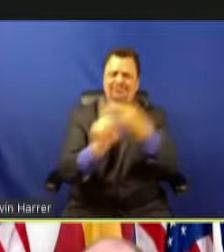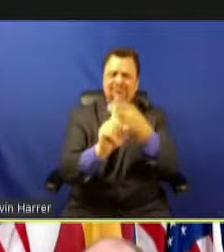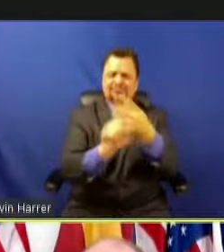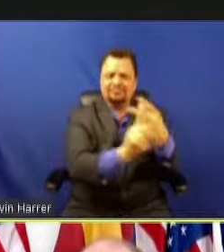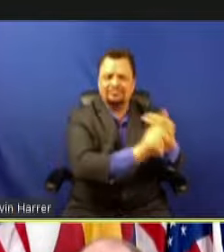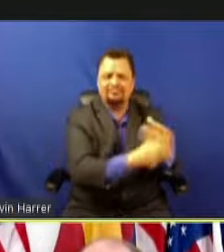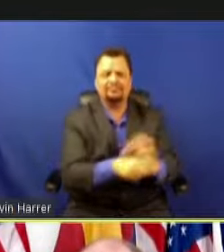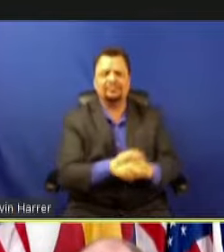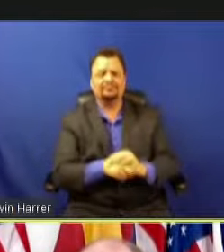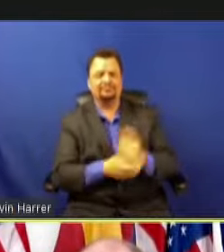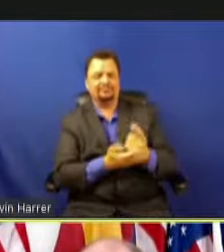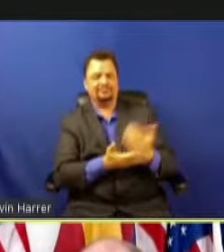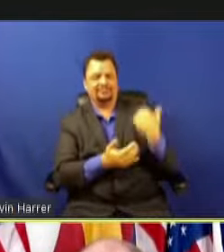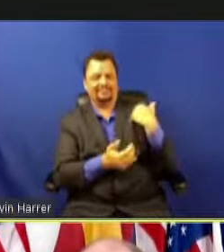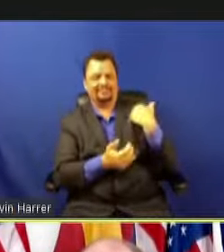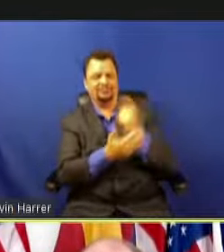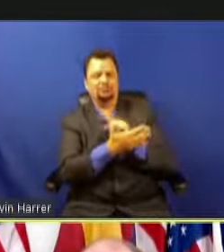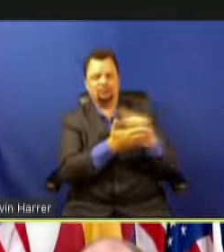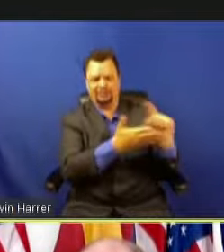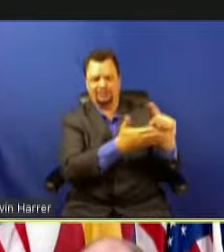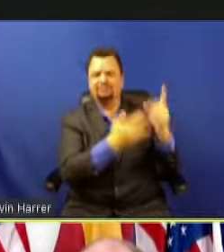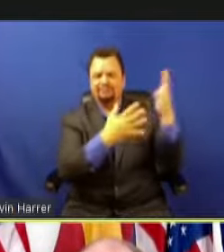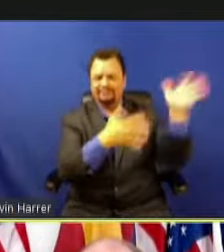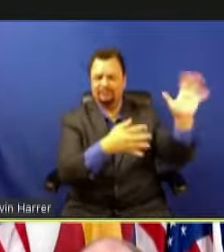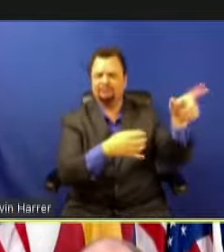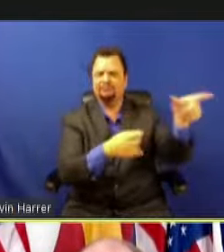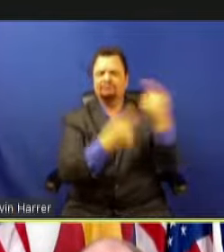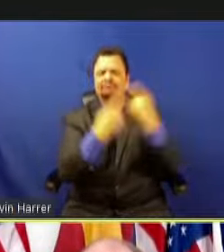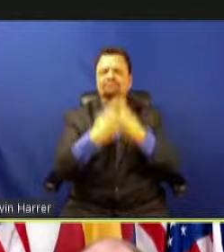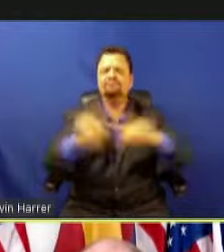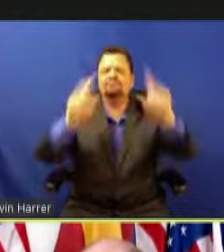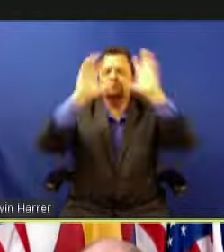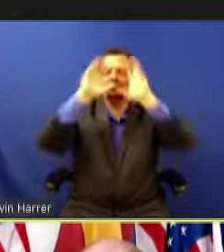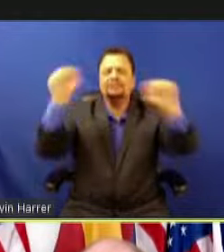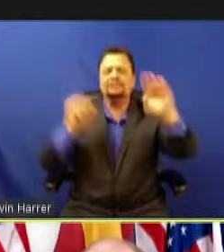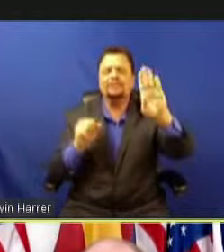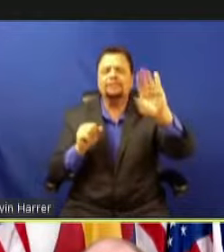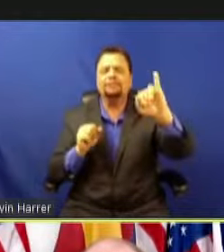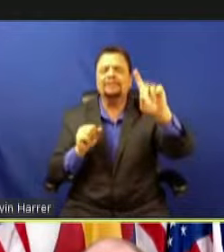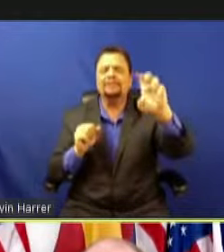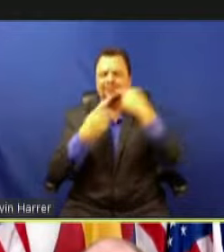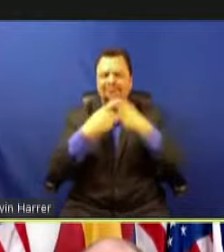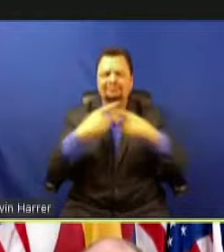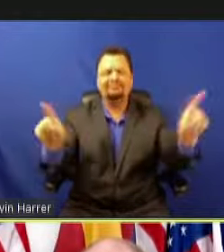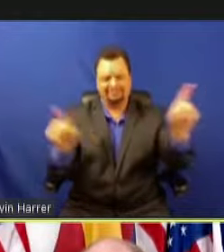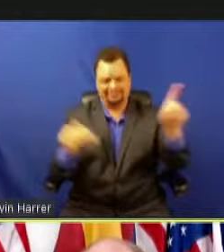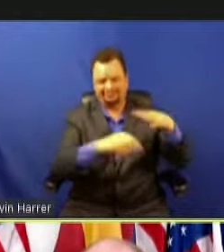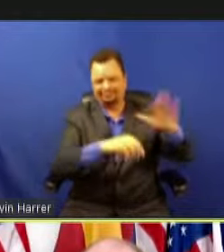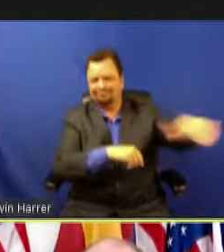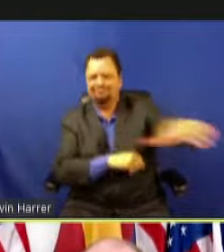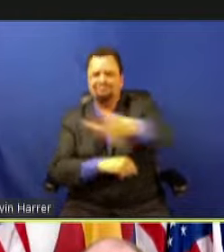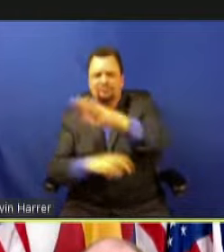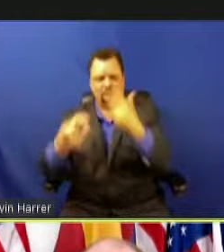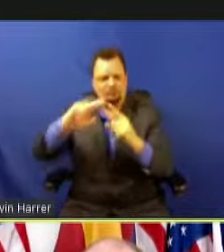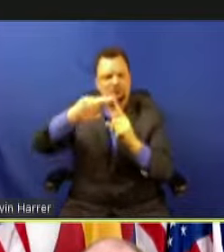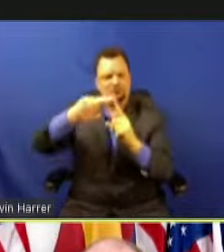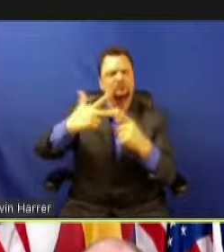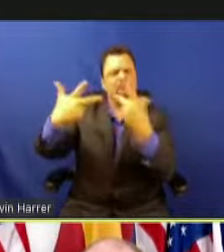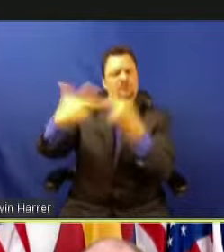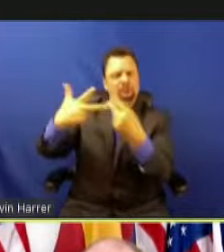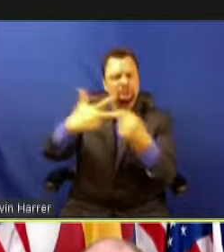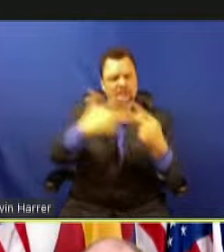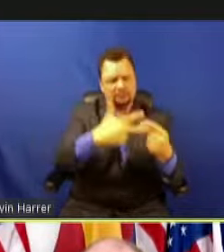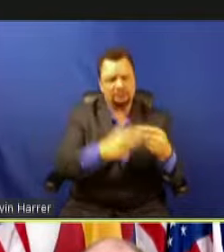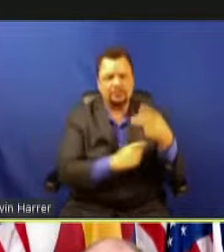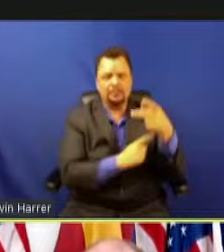FDA and CDC give final recommendations and approval. We are still expecting that for Pfizer, September 20th. If for some reason it comes a few days or